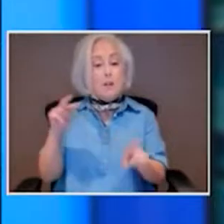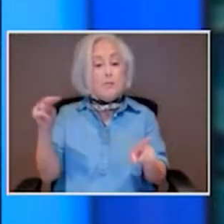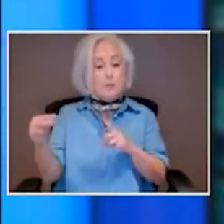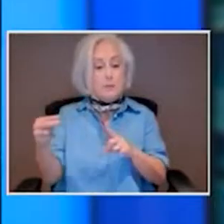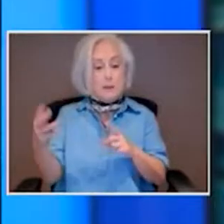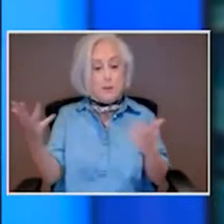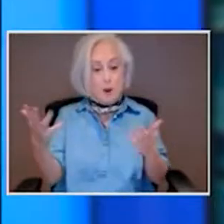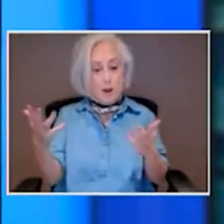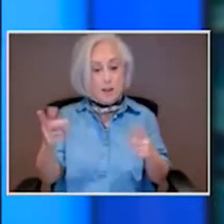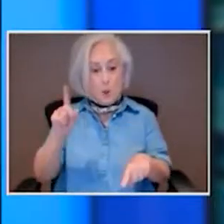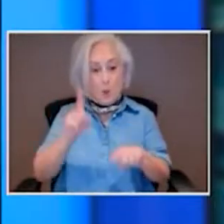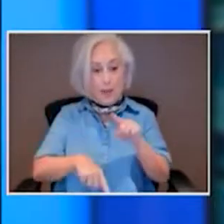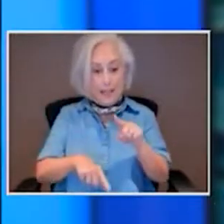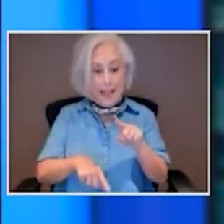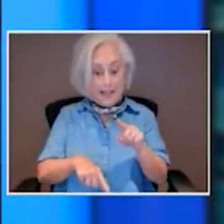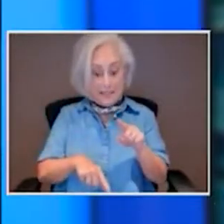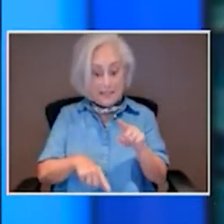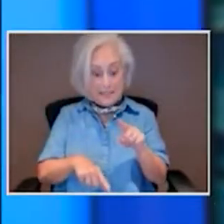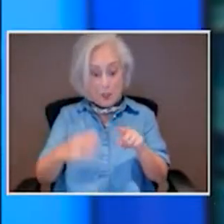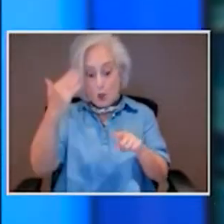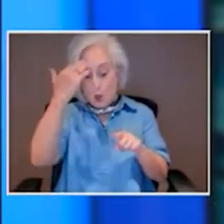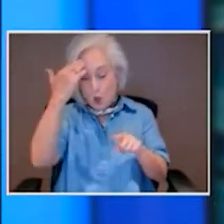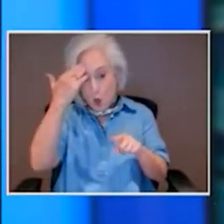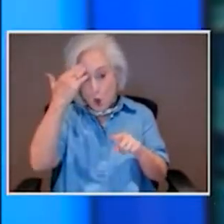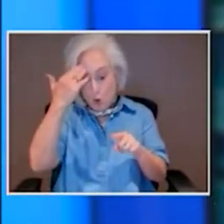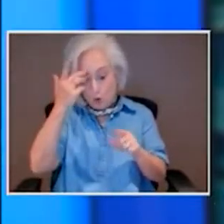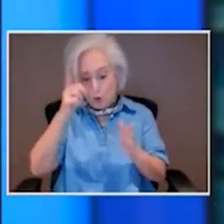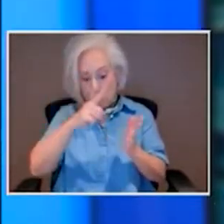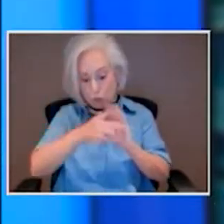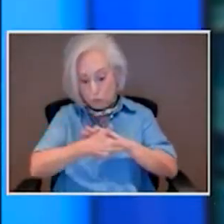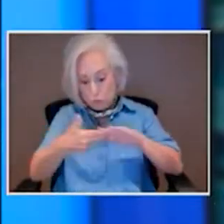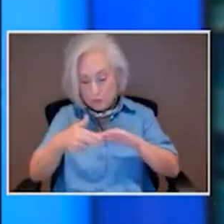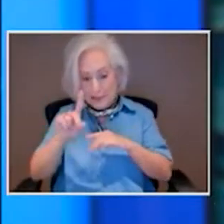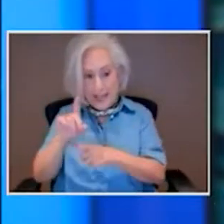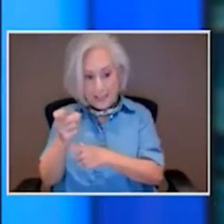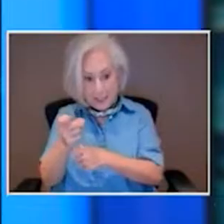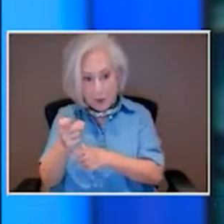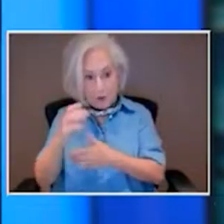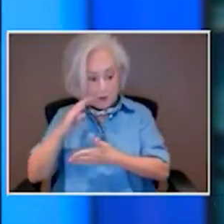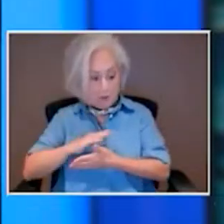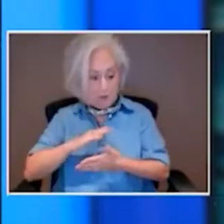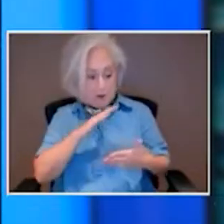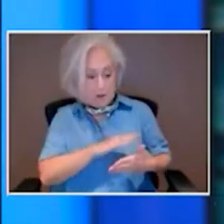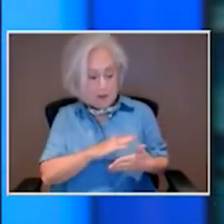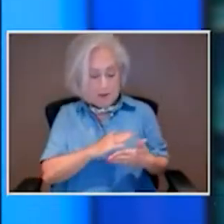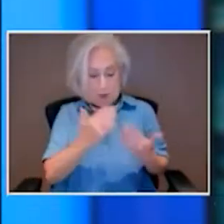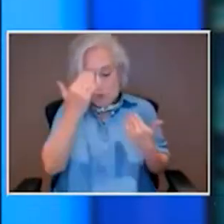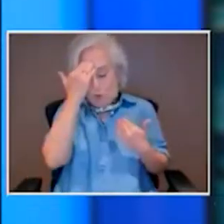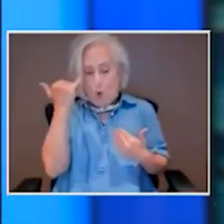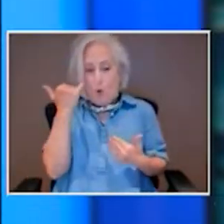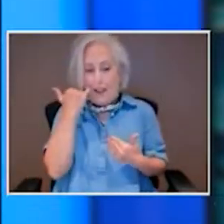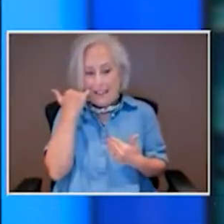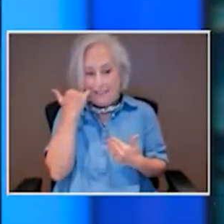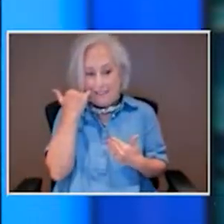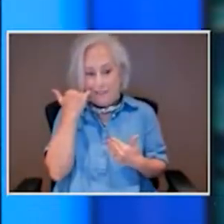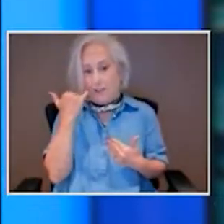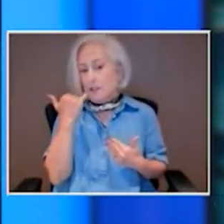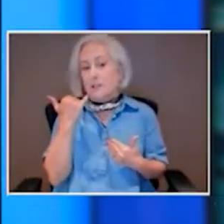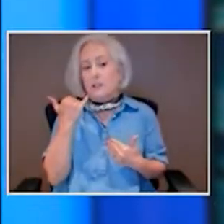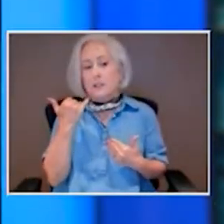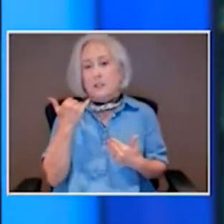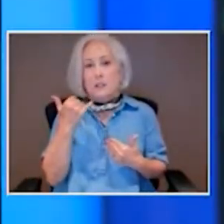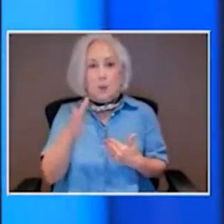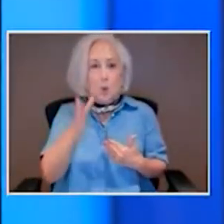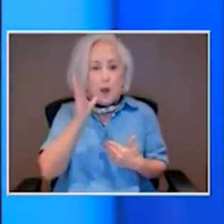mammogram and diagnose the breast cancer if it's a meaningful breast cancer or not. I don't have the crystal ball to say that you are going to have a very aggressive